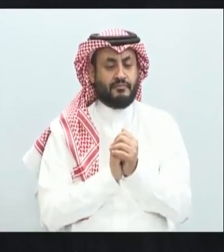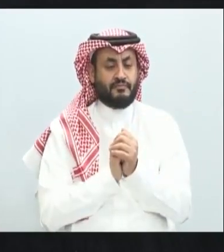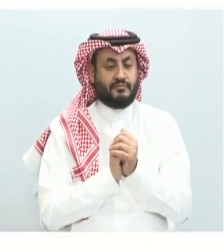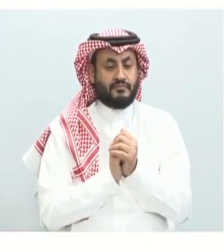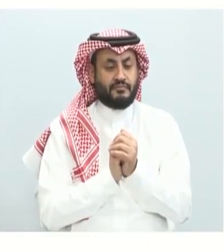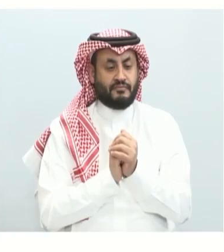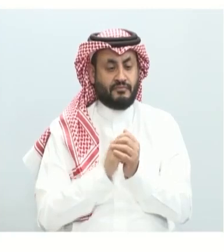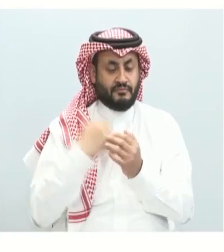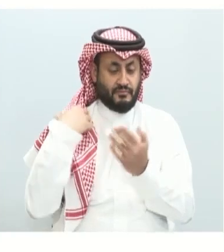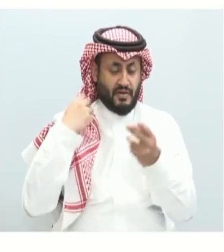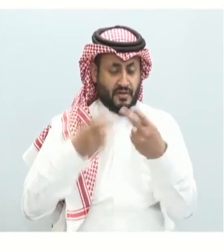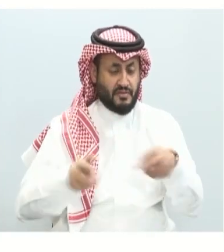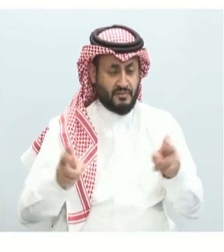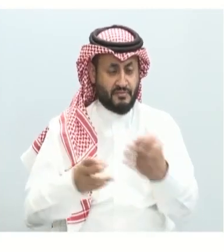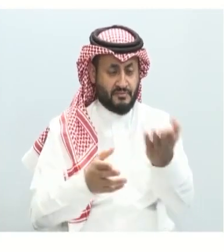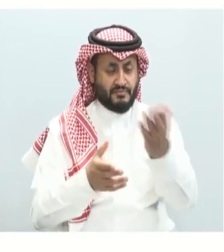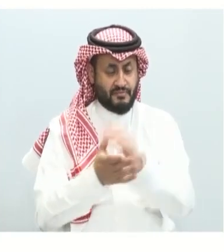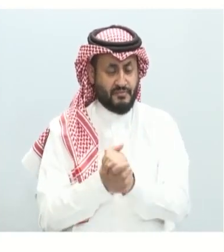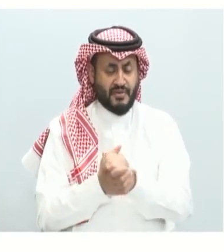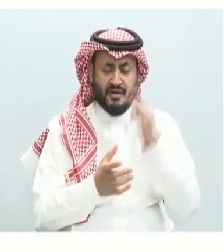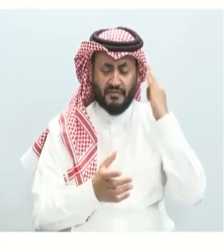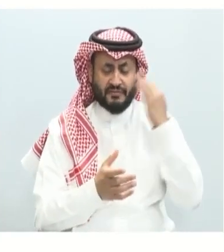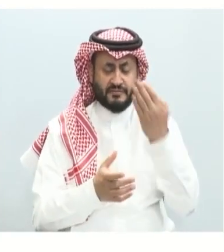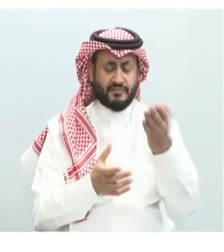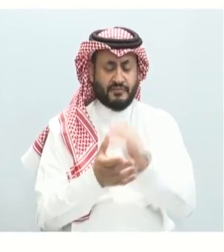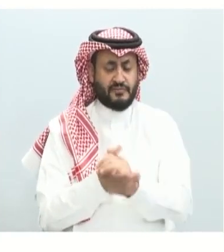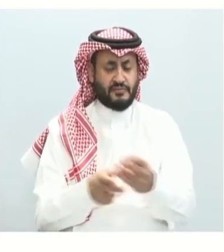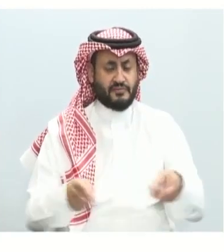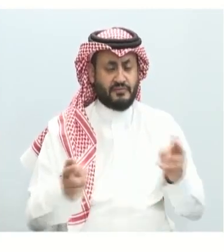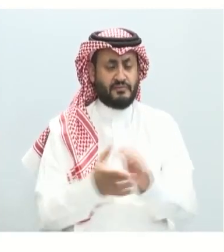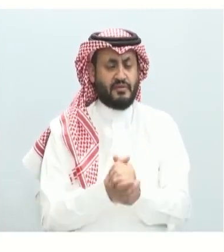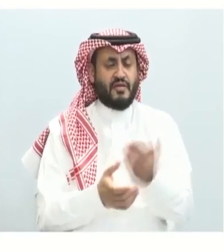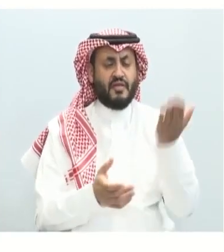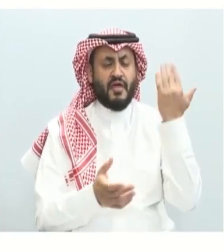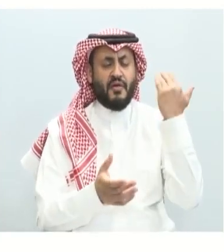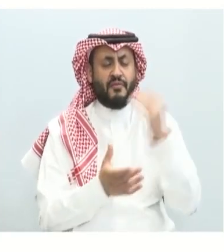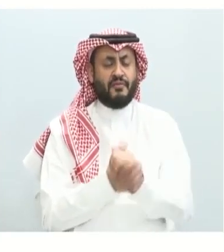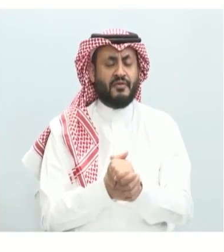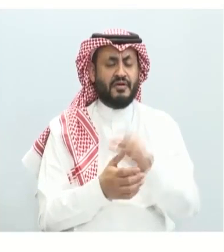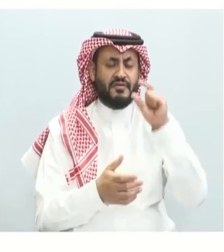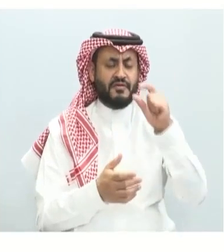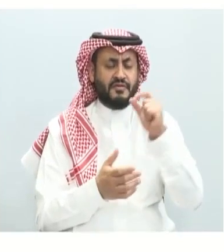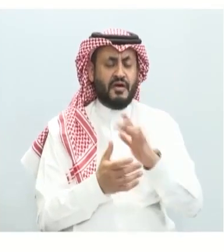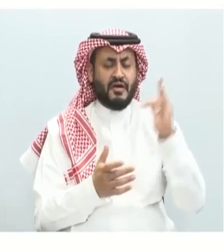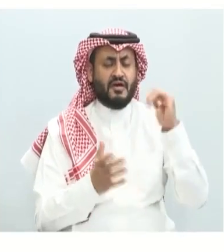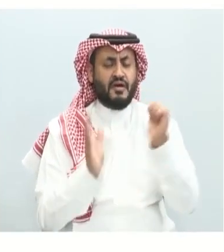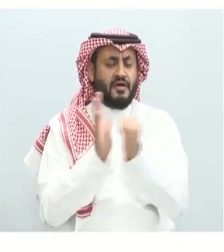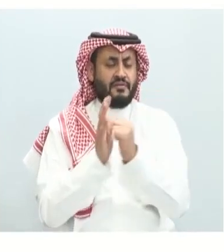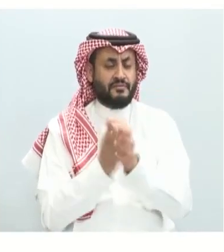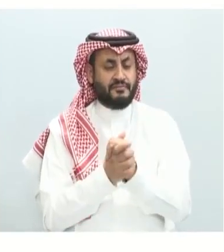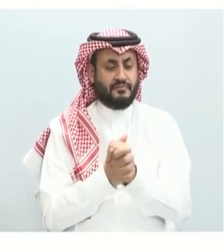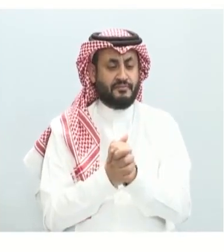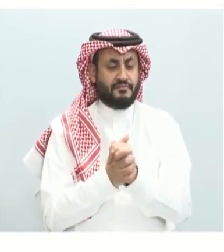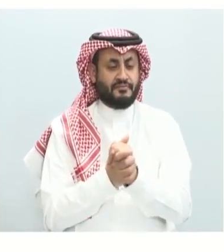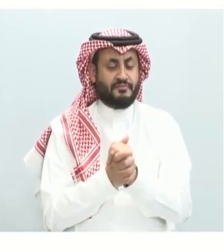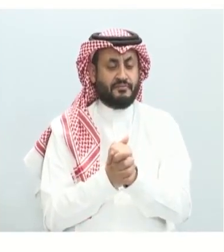past. Now, let's listen to this chant. There was a little greenhouse. And